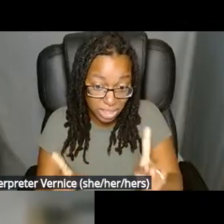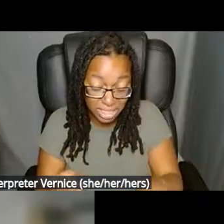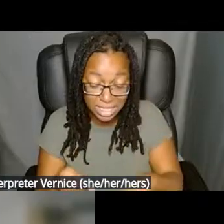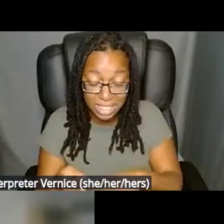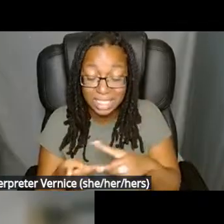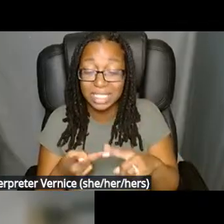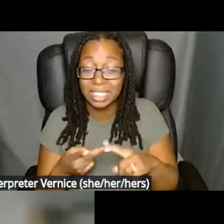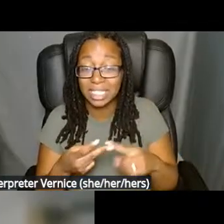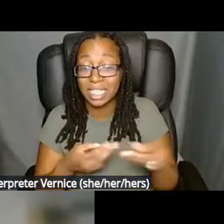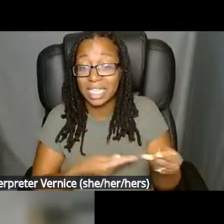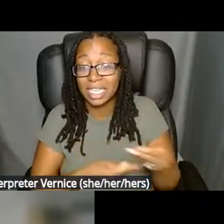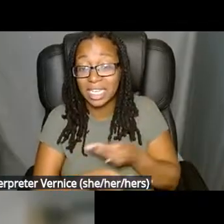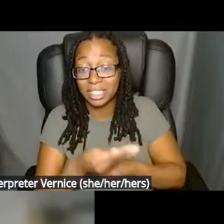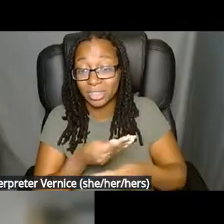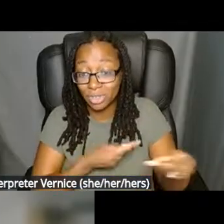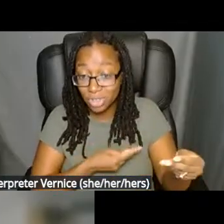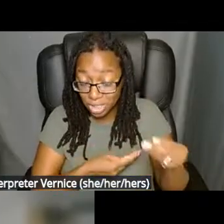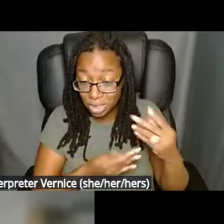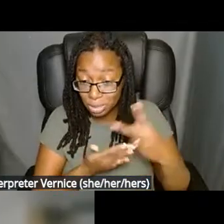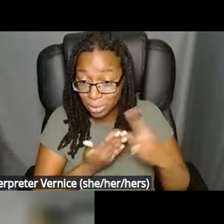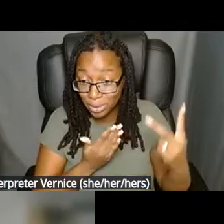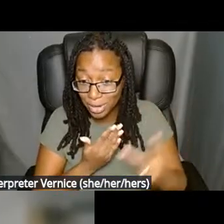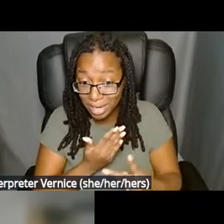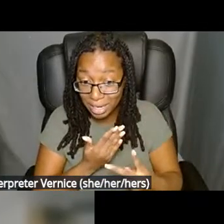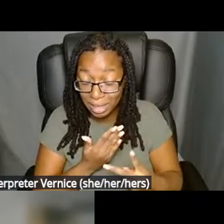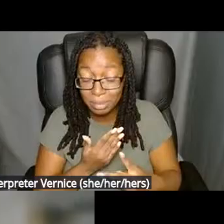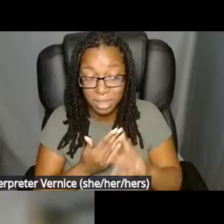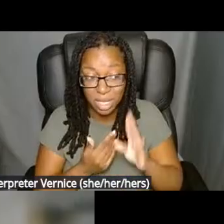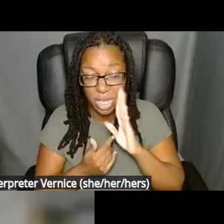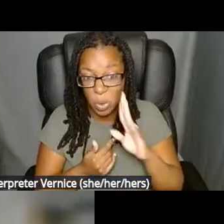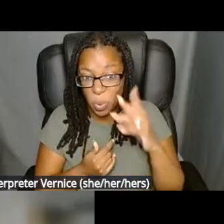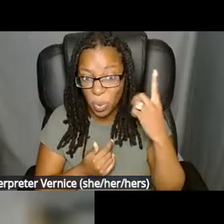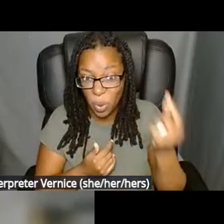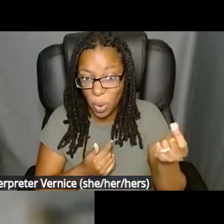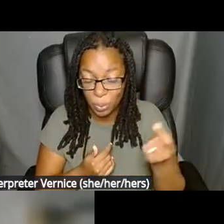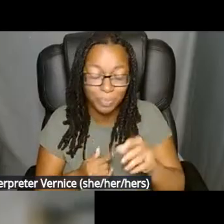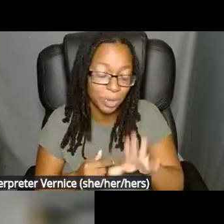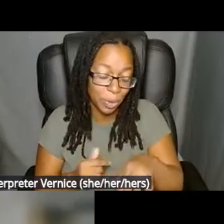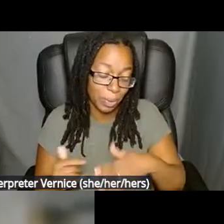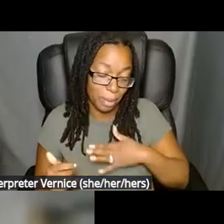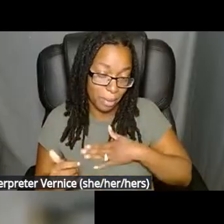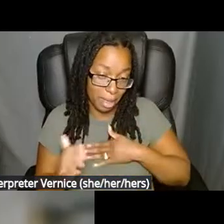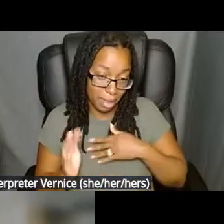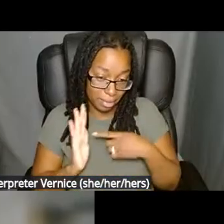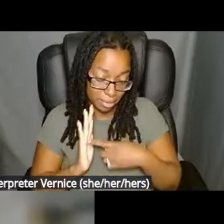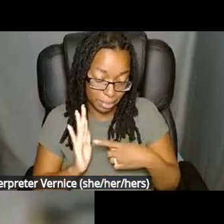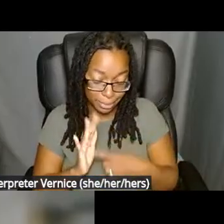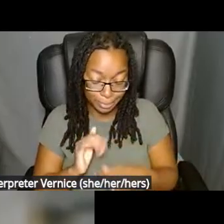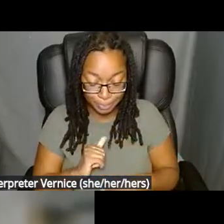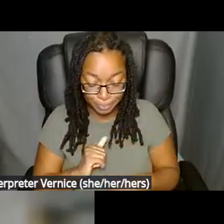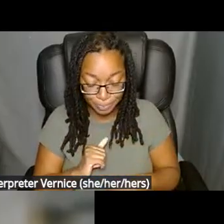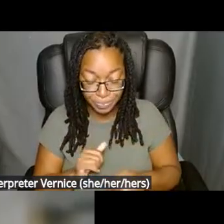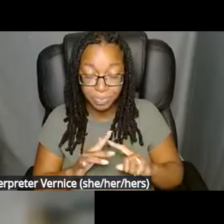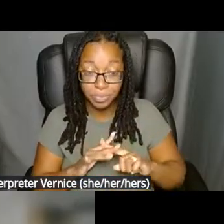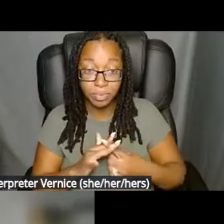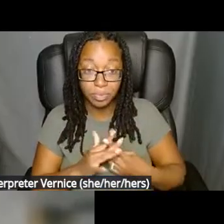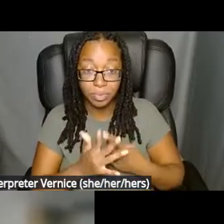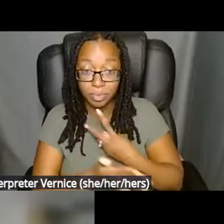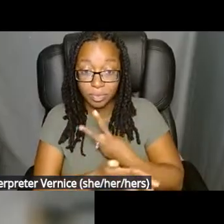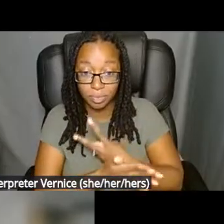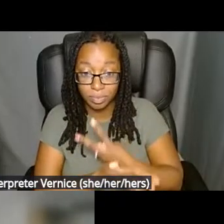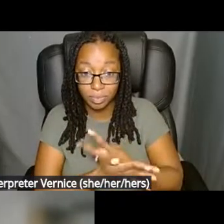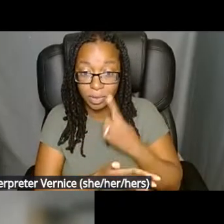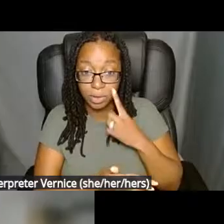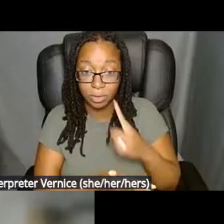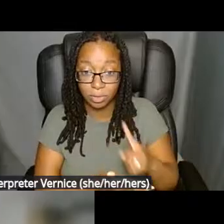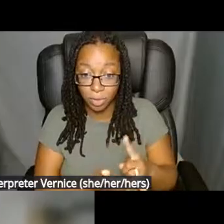will actually take you out from wherever you are to where you're going. I'll give you an example myself. So I started my master's in protein science